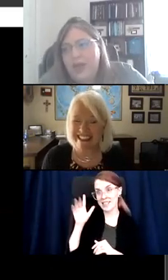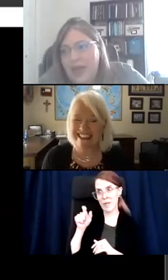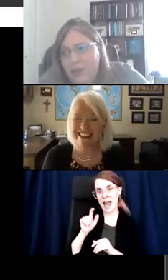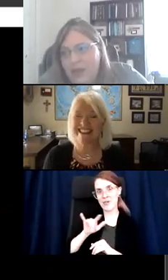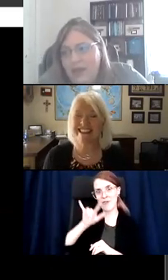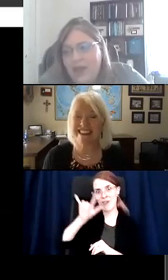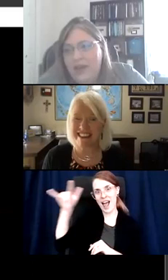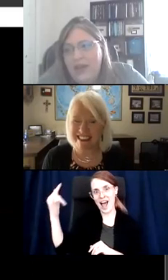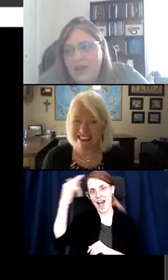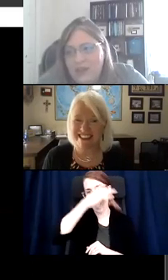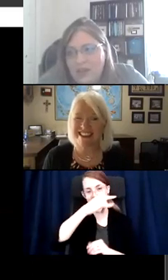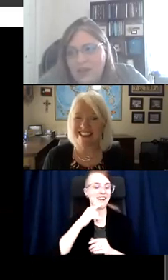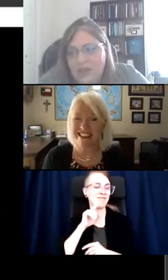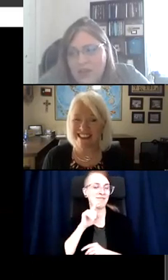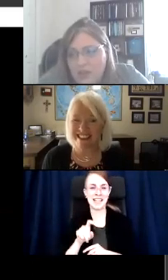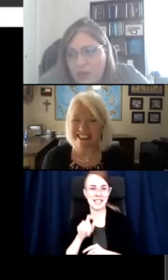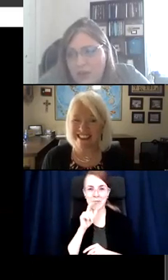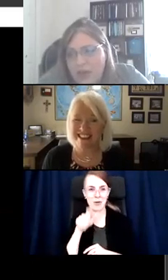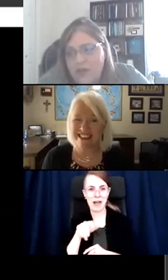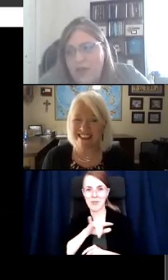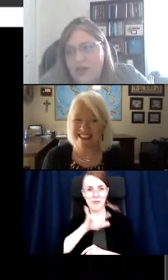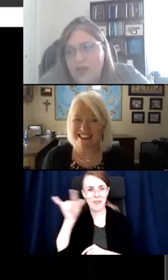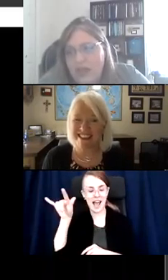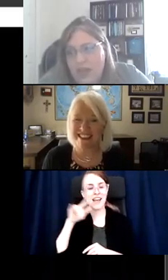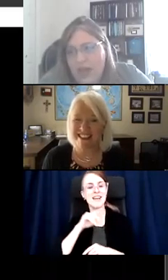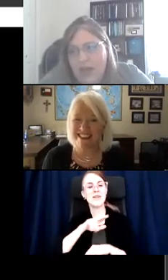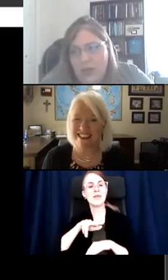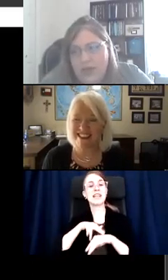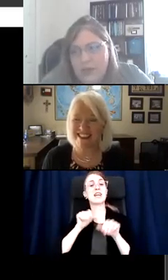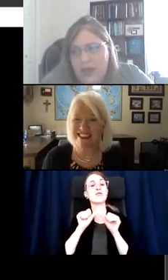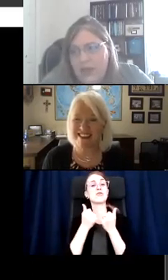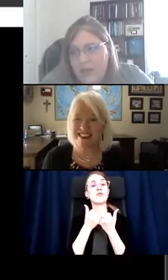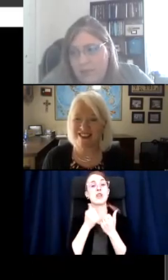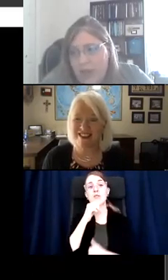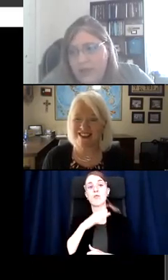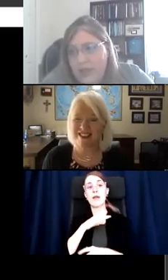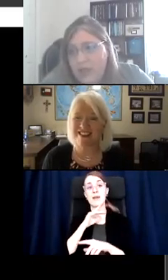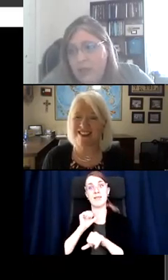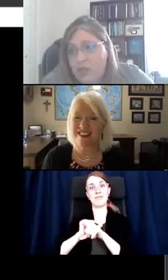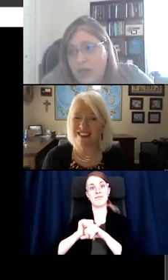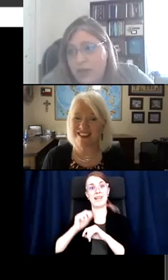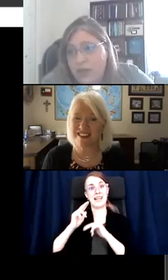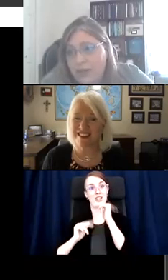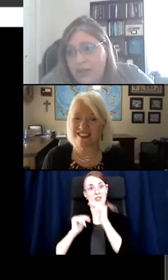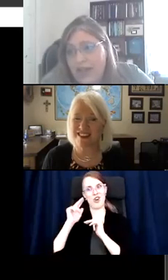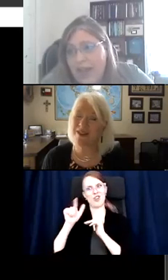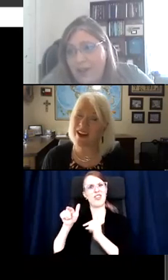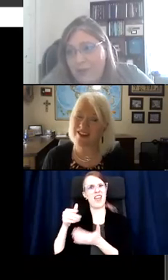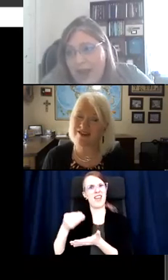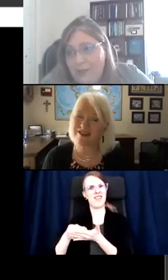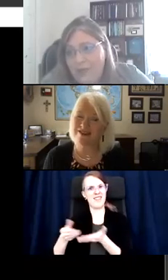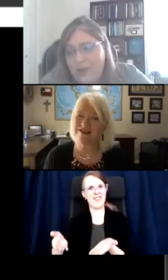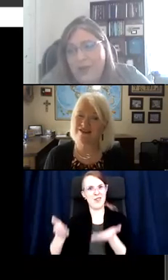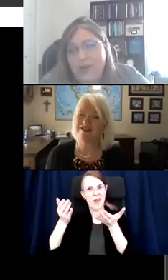So NAWIC, National Association of Women in Construction, raised money and bought us an enclosed trailer and had